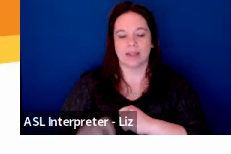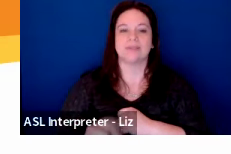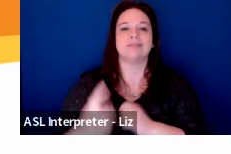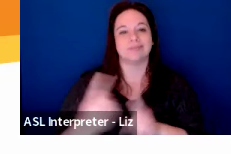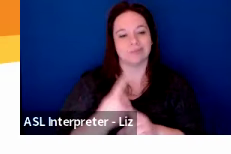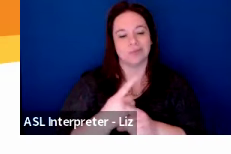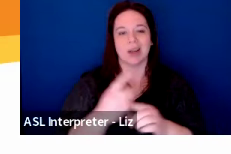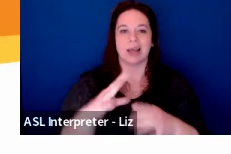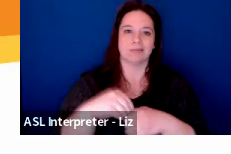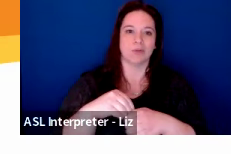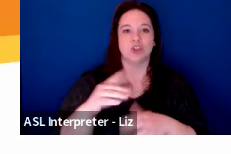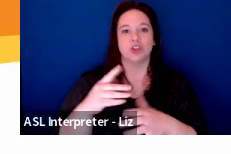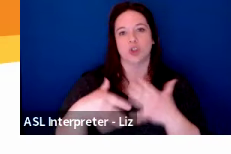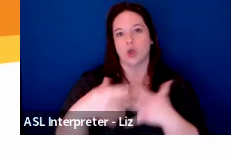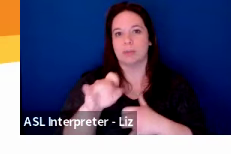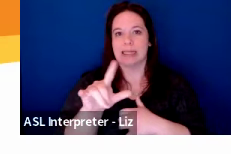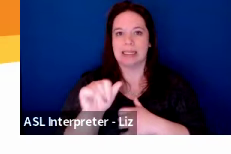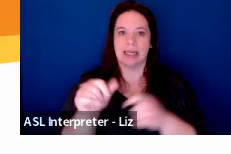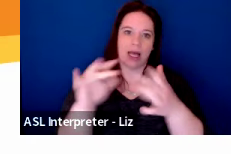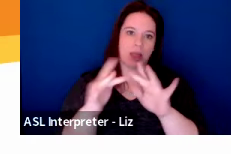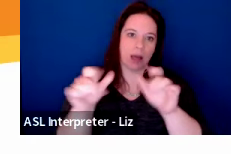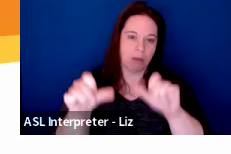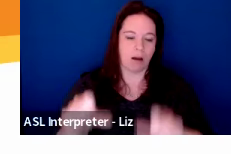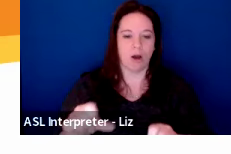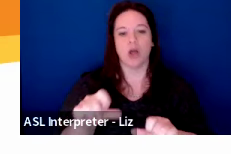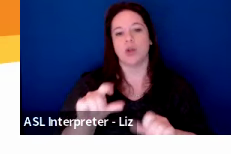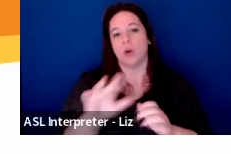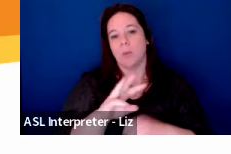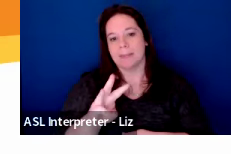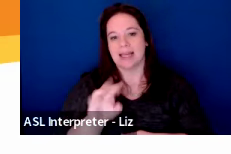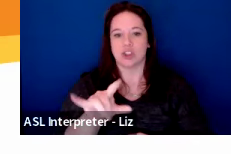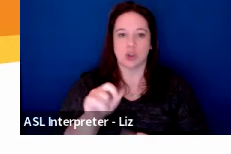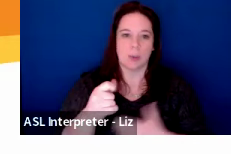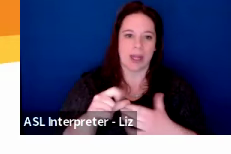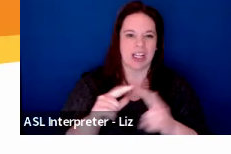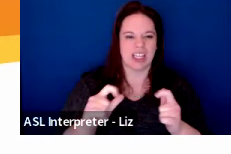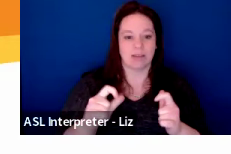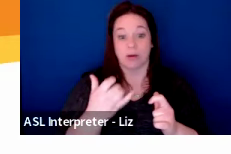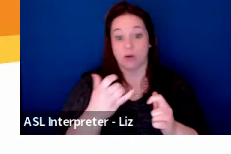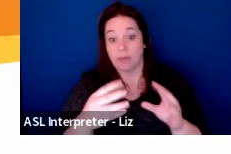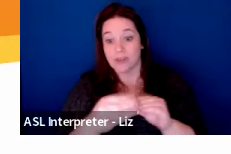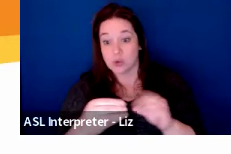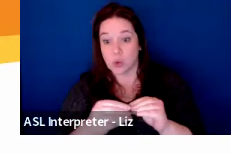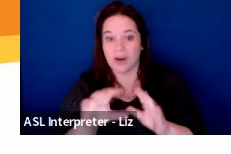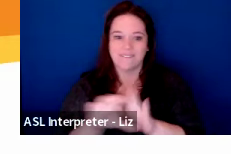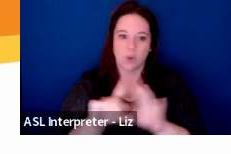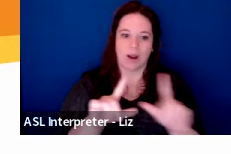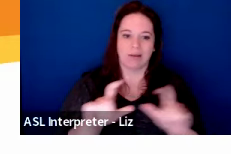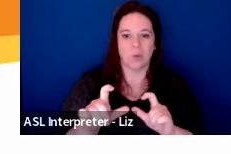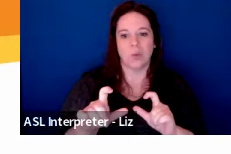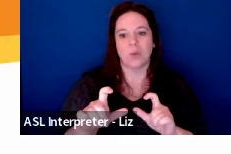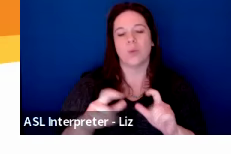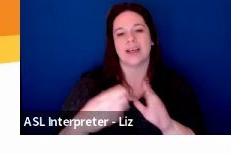grantees on social media, or on the website, and newsletters and other publications. Someone might call you to provide stories and photographs that we can share with